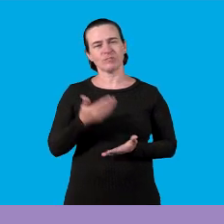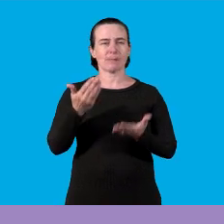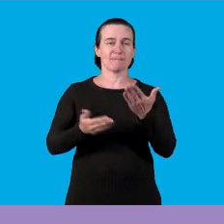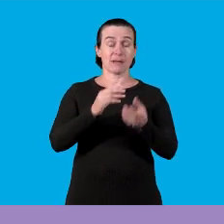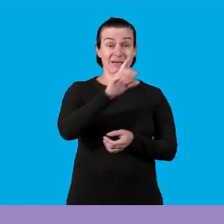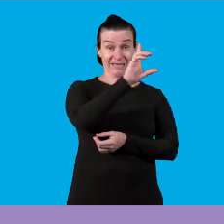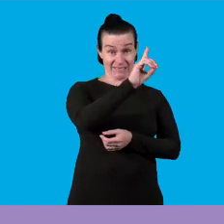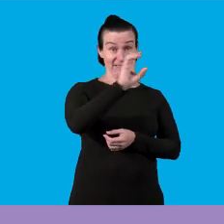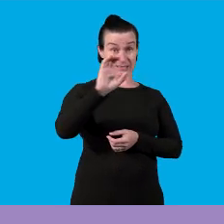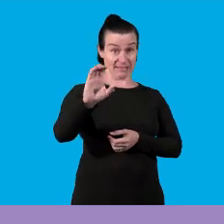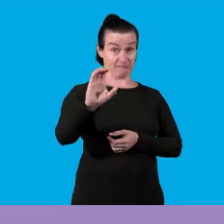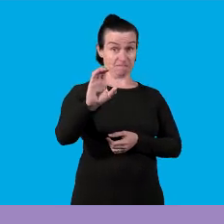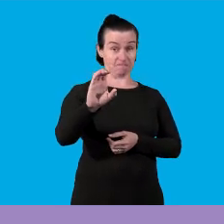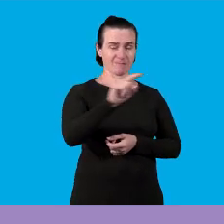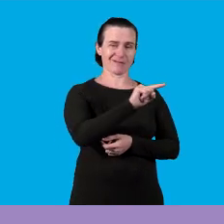would use DC